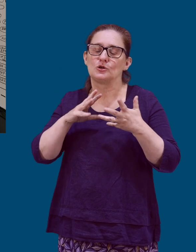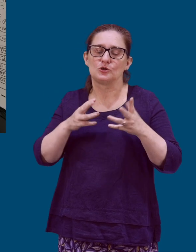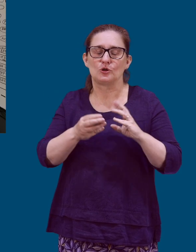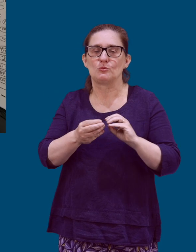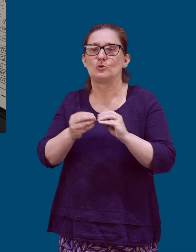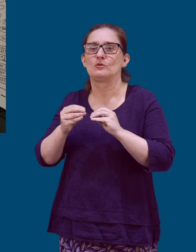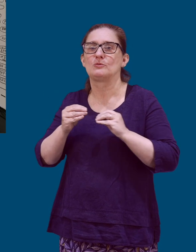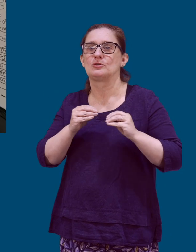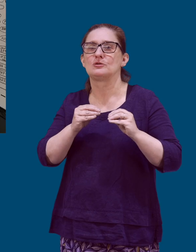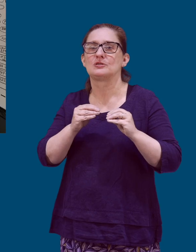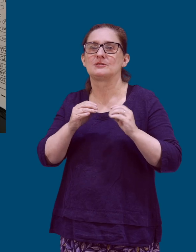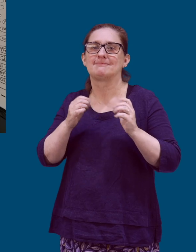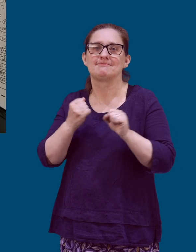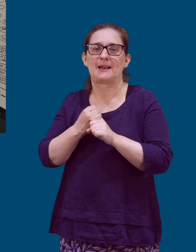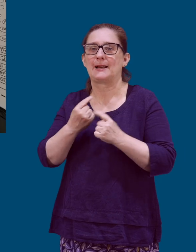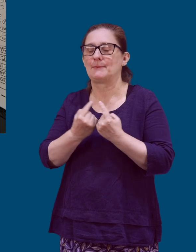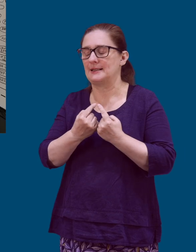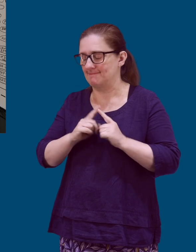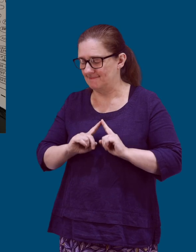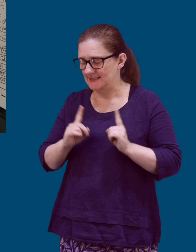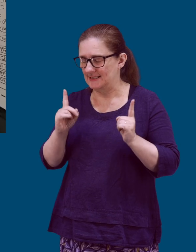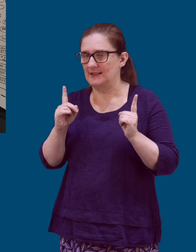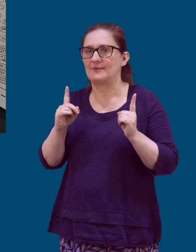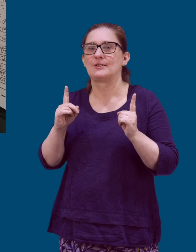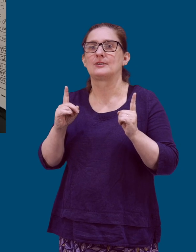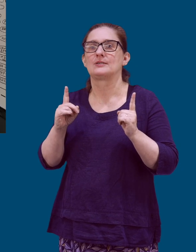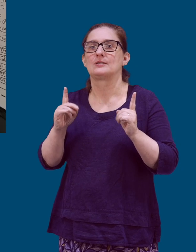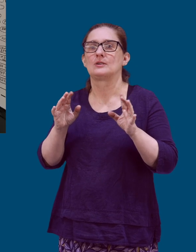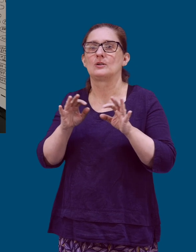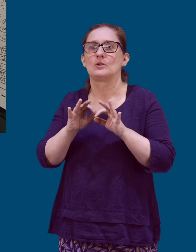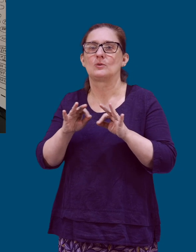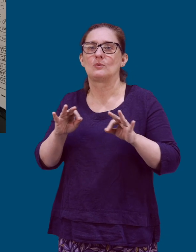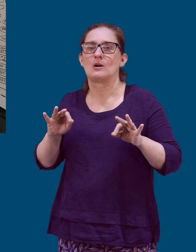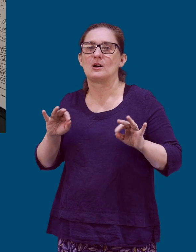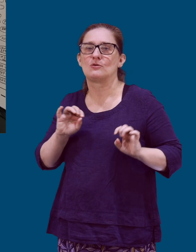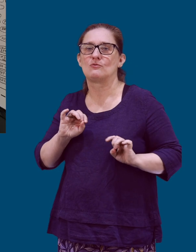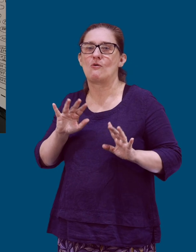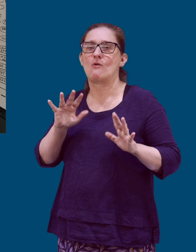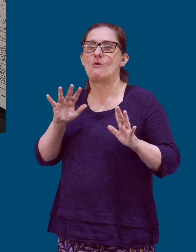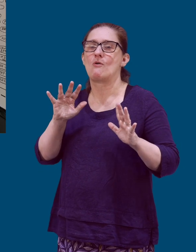something different, the quiet roar of a wilder way.